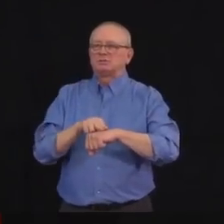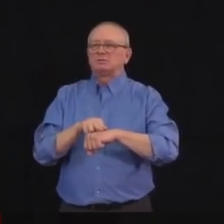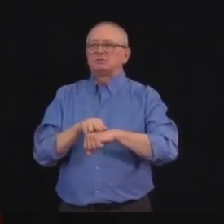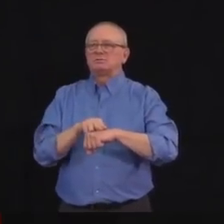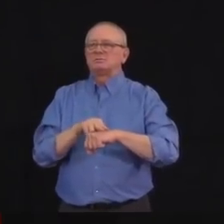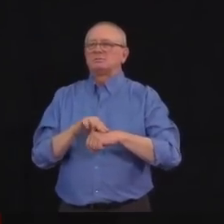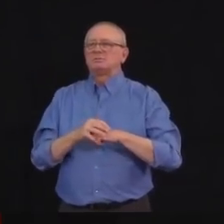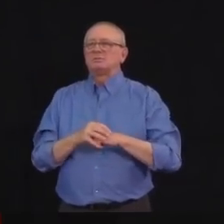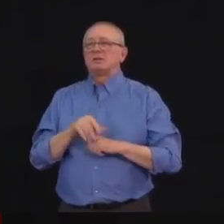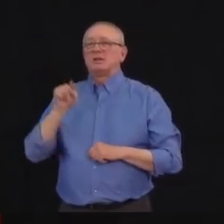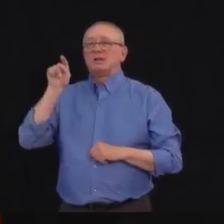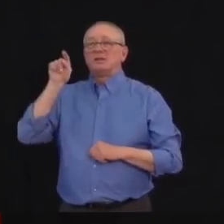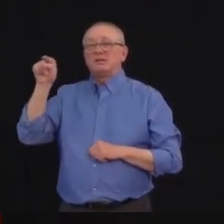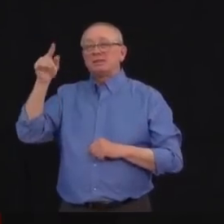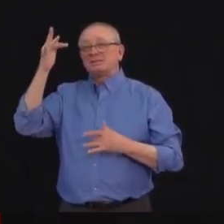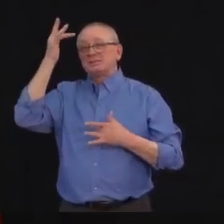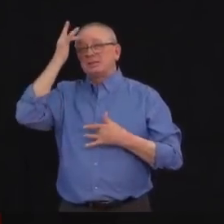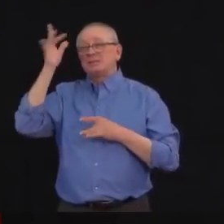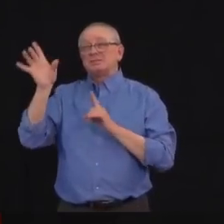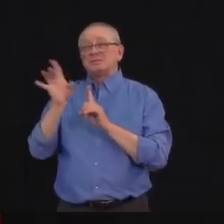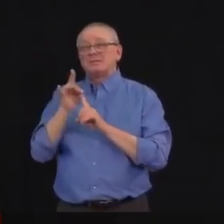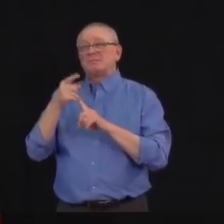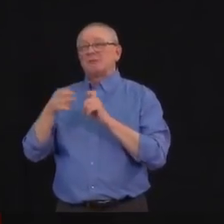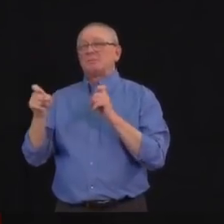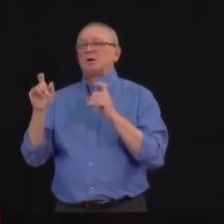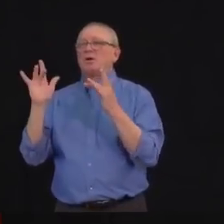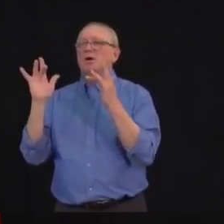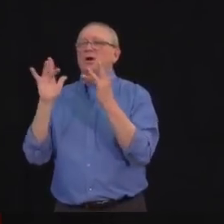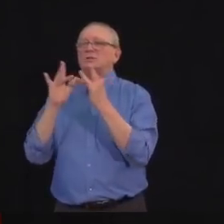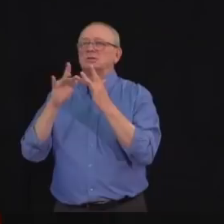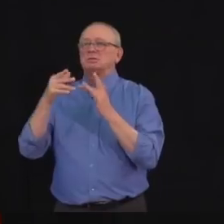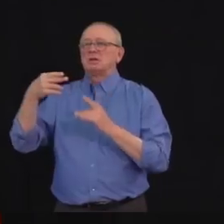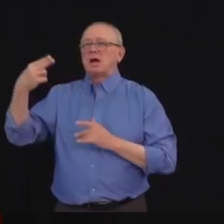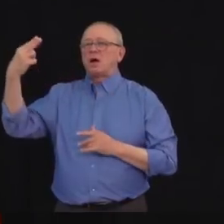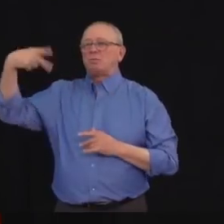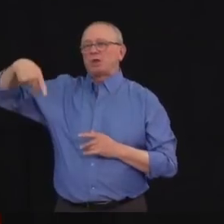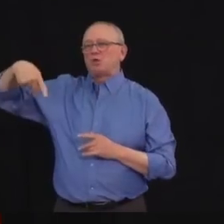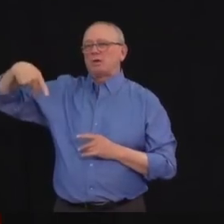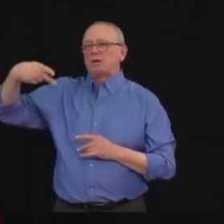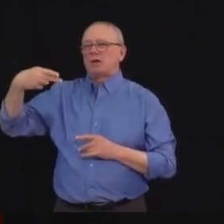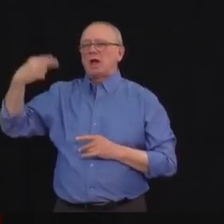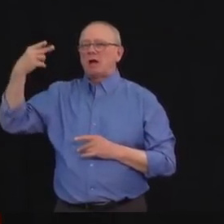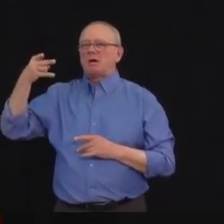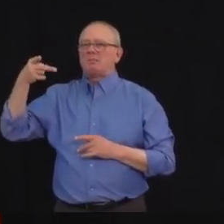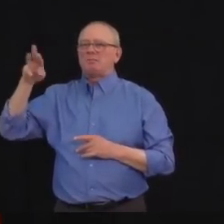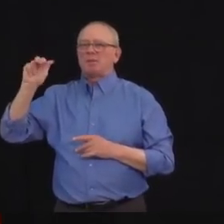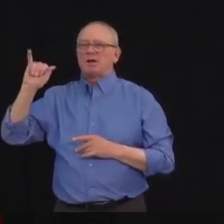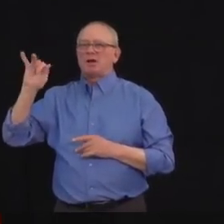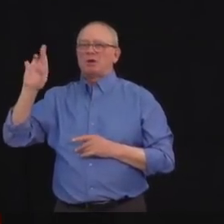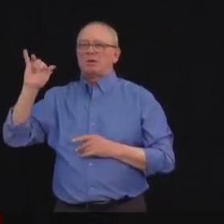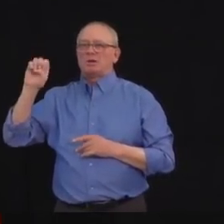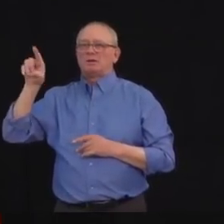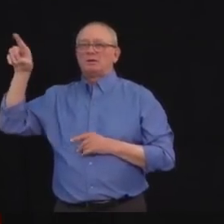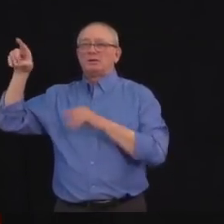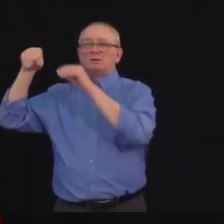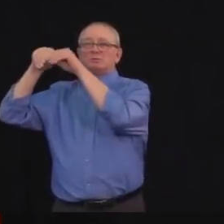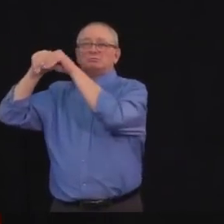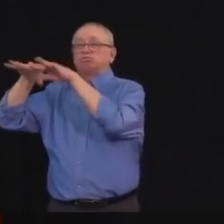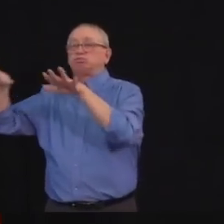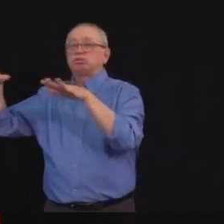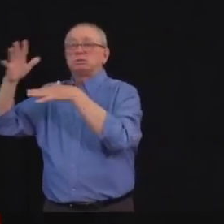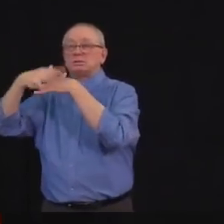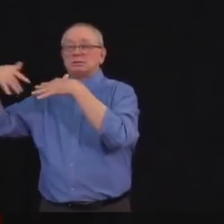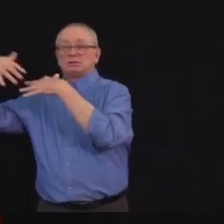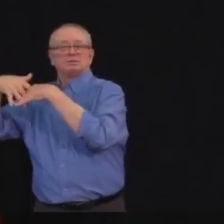in High Prairie and is currently self-isolating. There is no outbreak on the First Nation, and we are disclosing this case